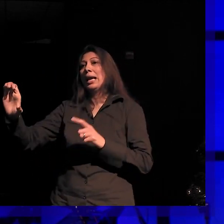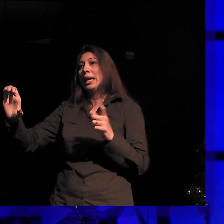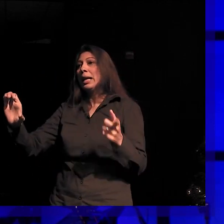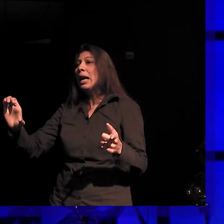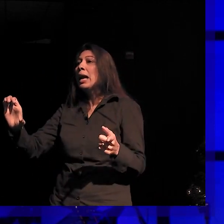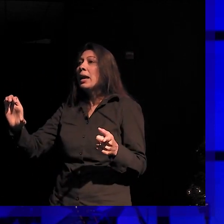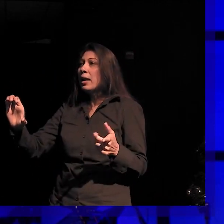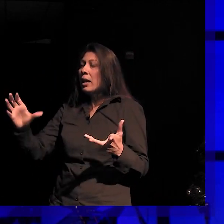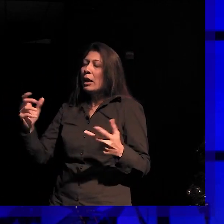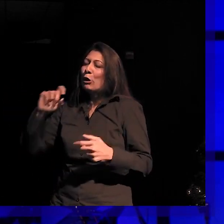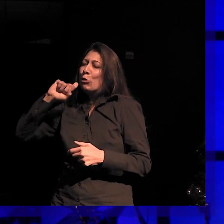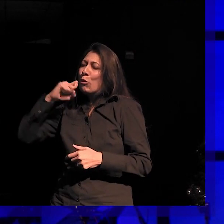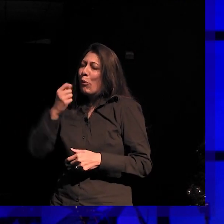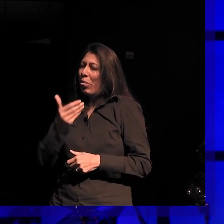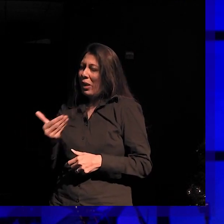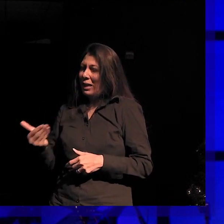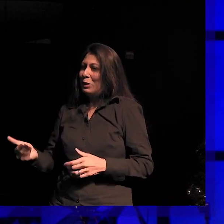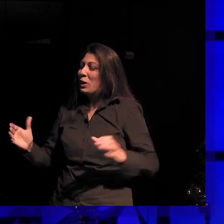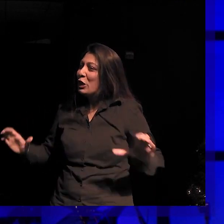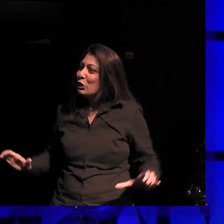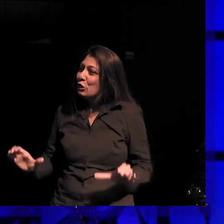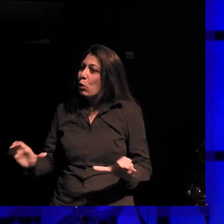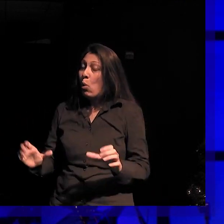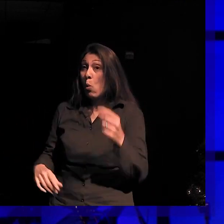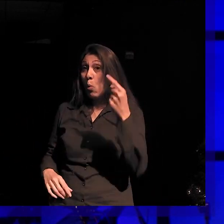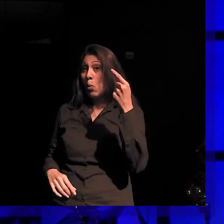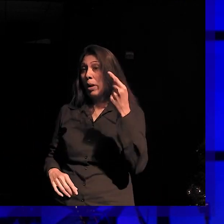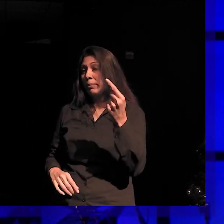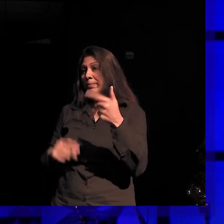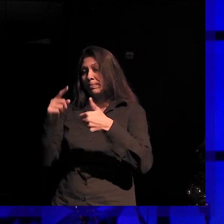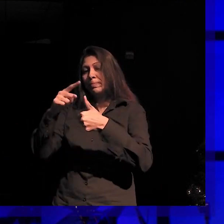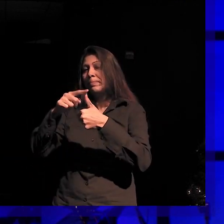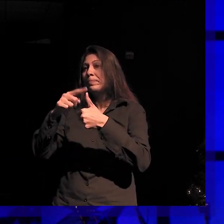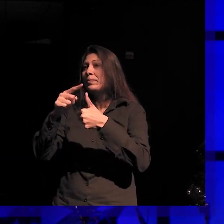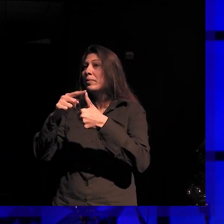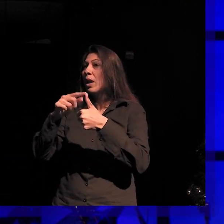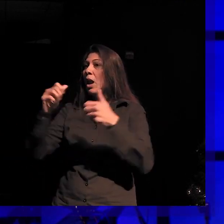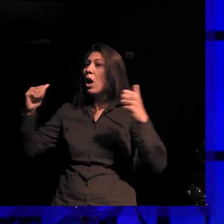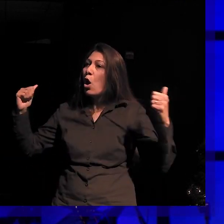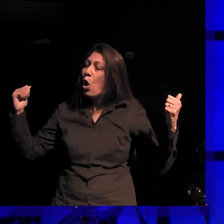us the chance to do a couple of really cool things. One, we all